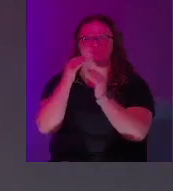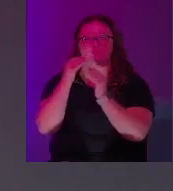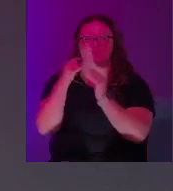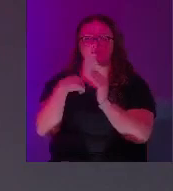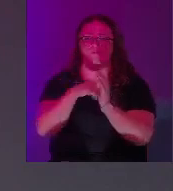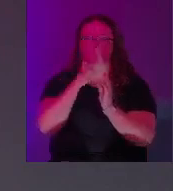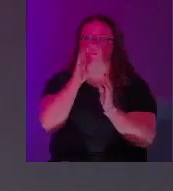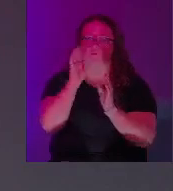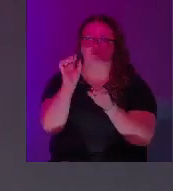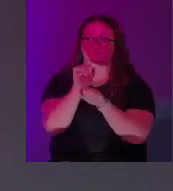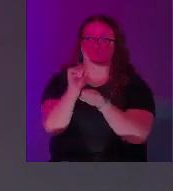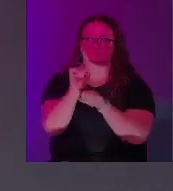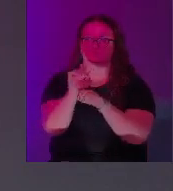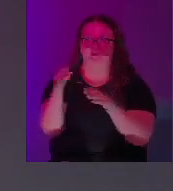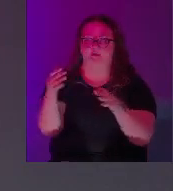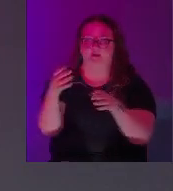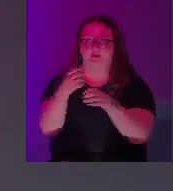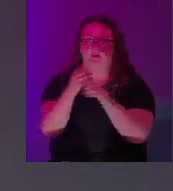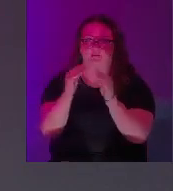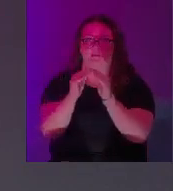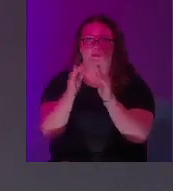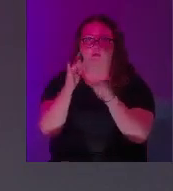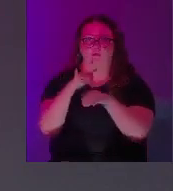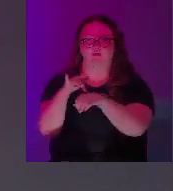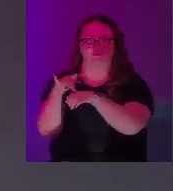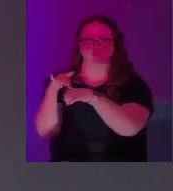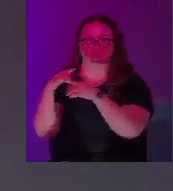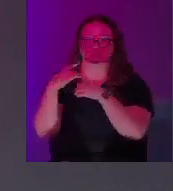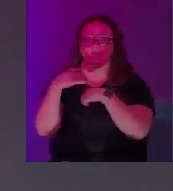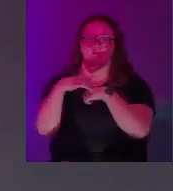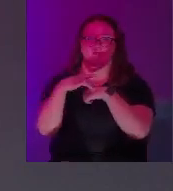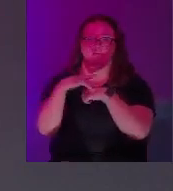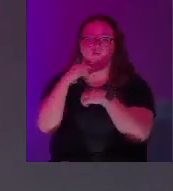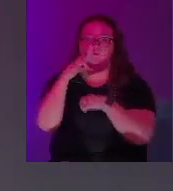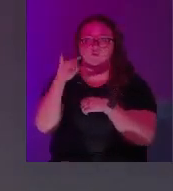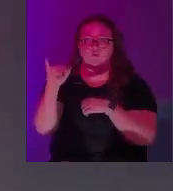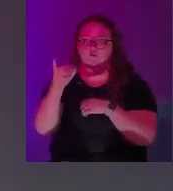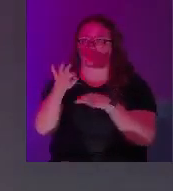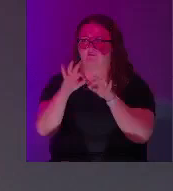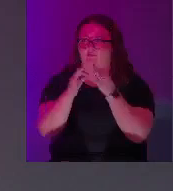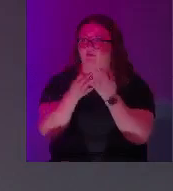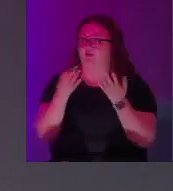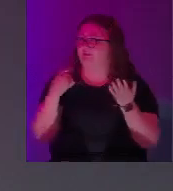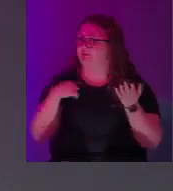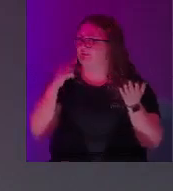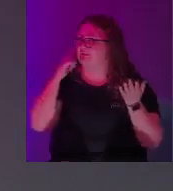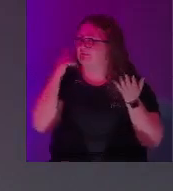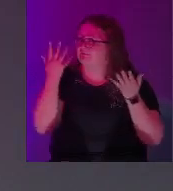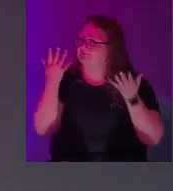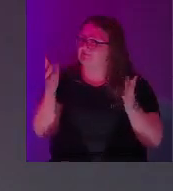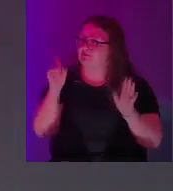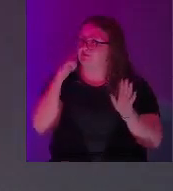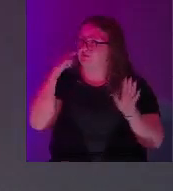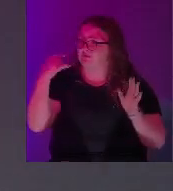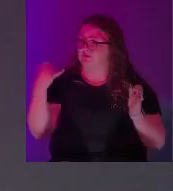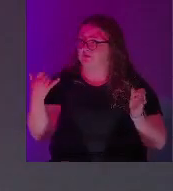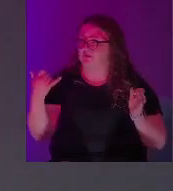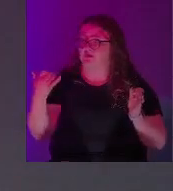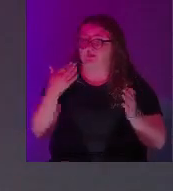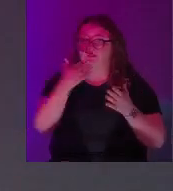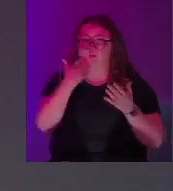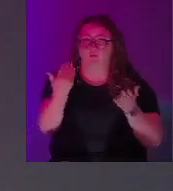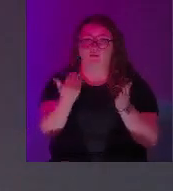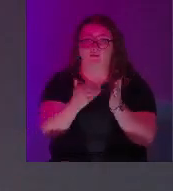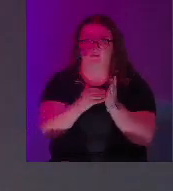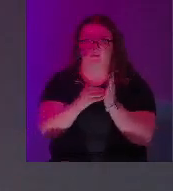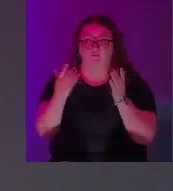more resources available for that person or family. I think that's all there is for today. Again, thank you for being